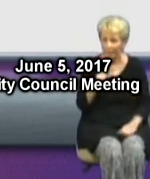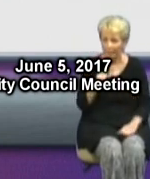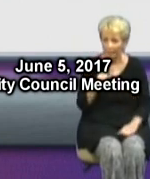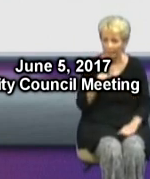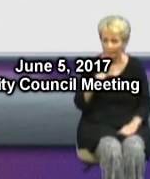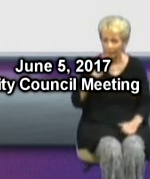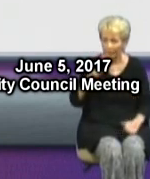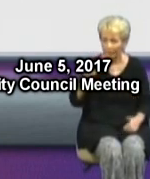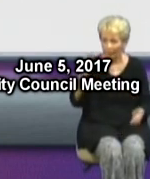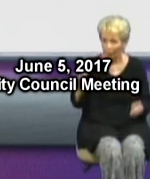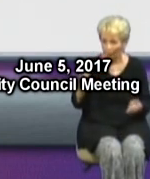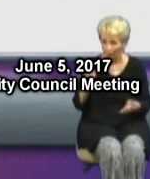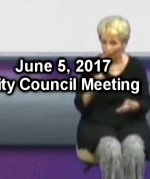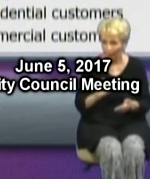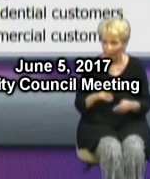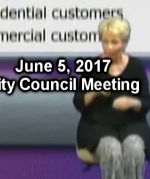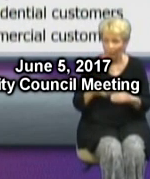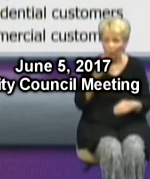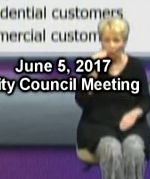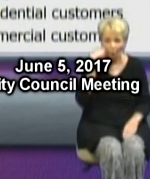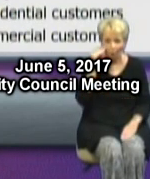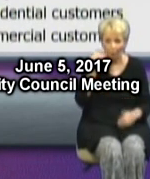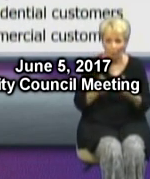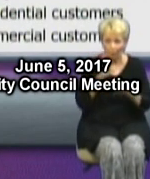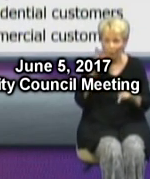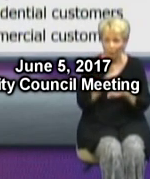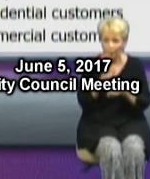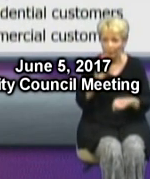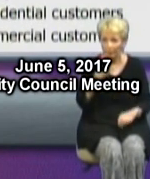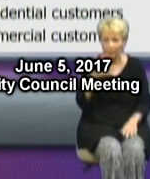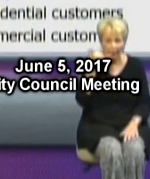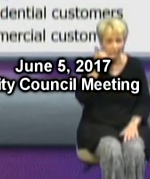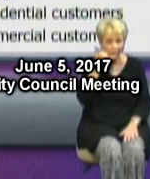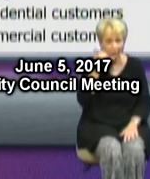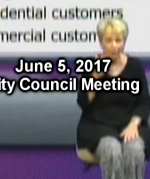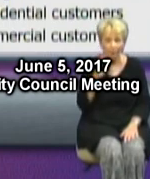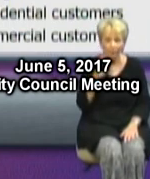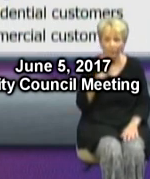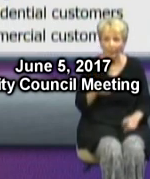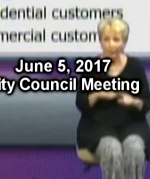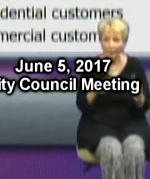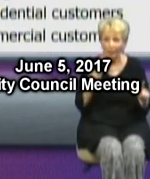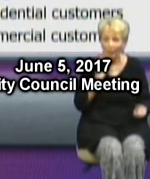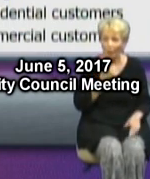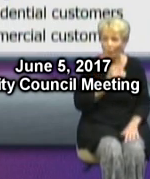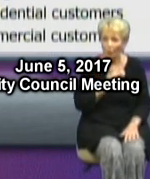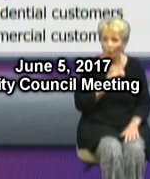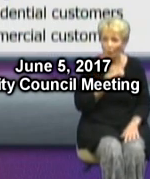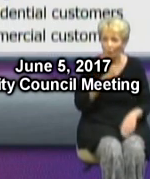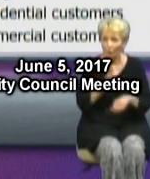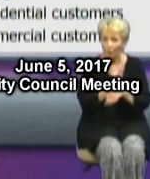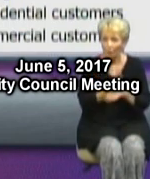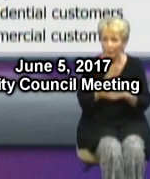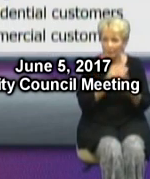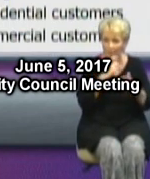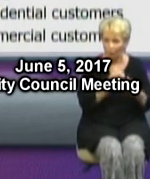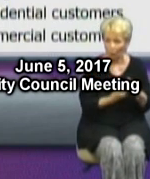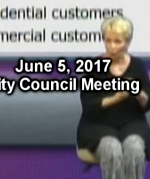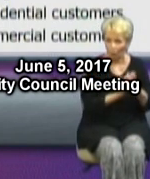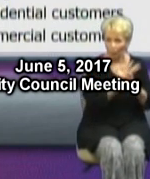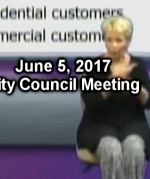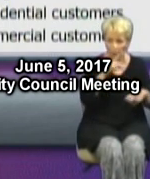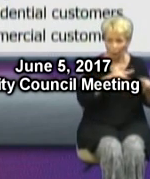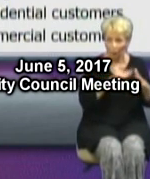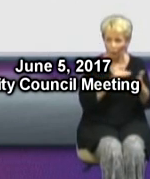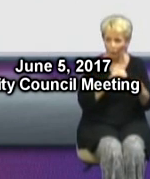is dwindling on the residential side. More people are using their cell phones, but our commercial side is growing, and we're going to look at